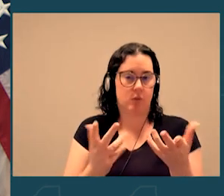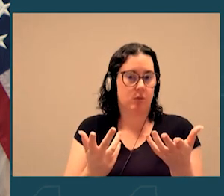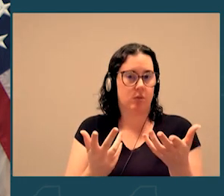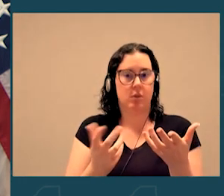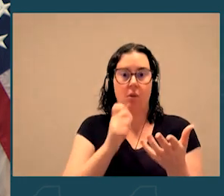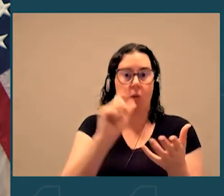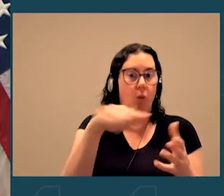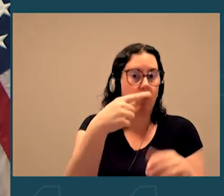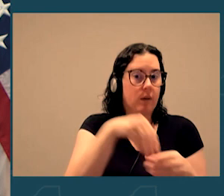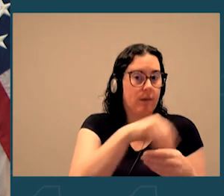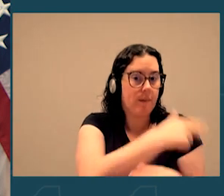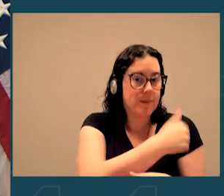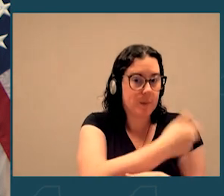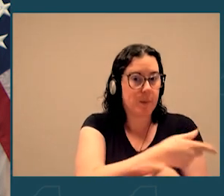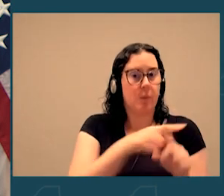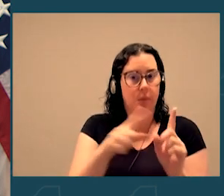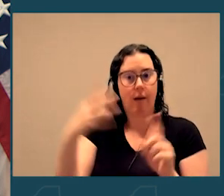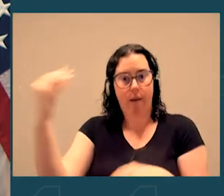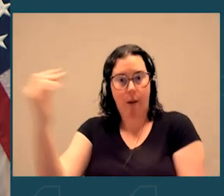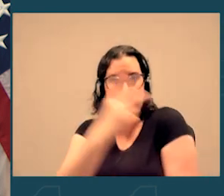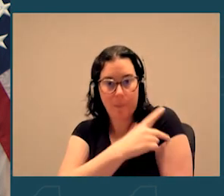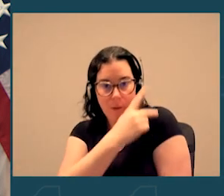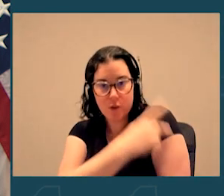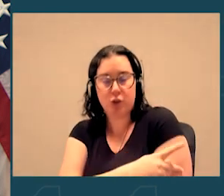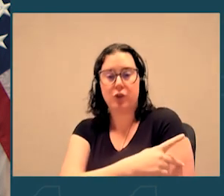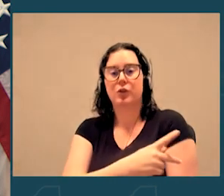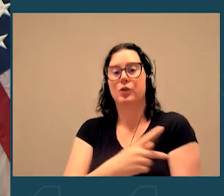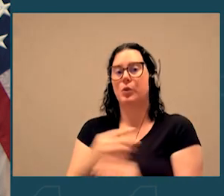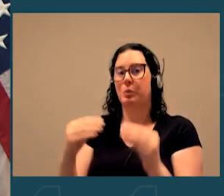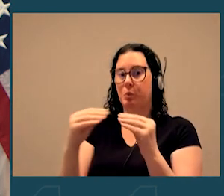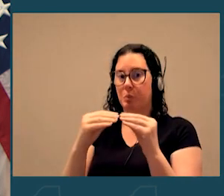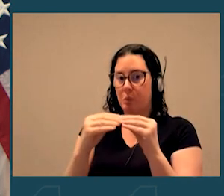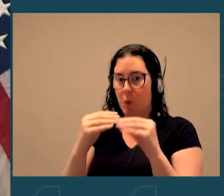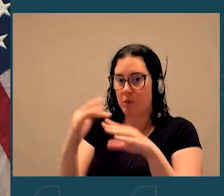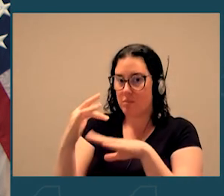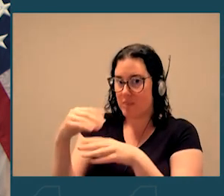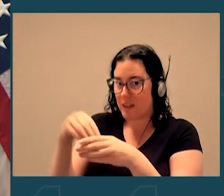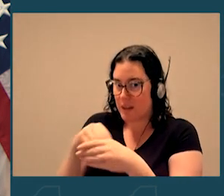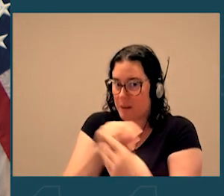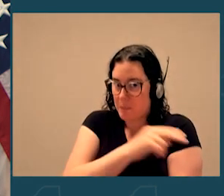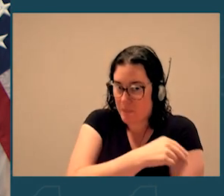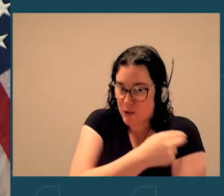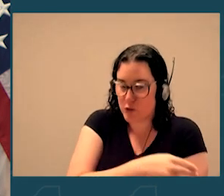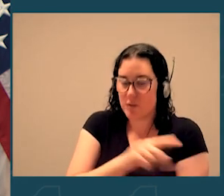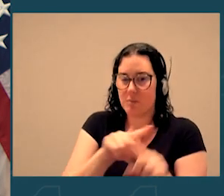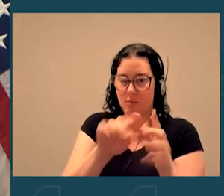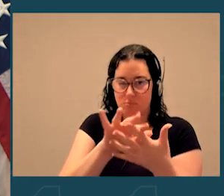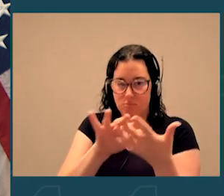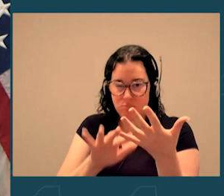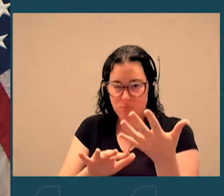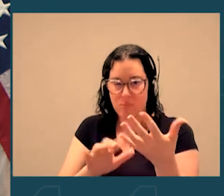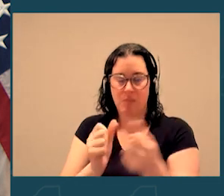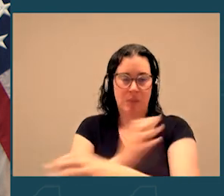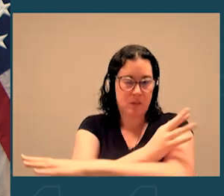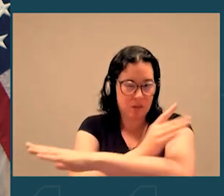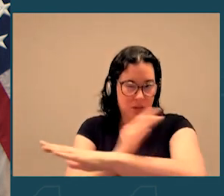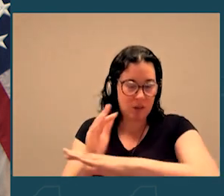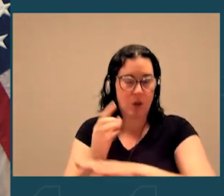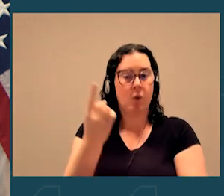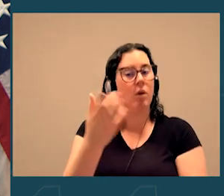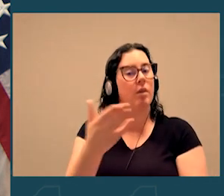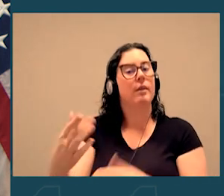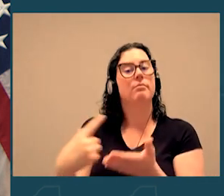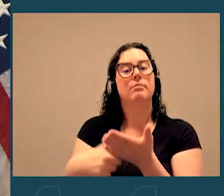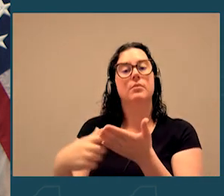the reintegration, as I mentioned, freeing up needed space for inpatient care. But also there's one element that you heard me talk about in my budget, and that